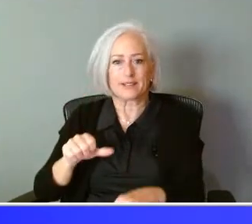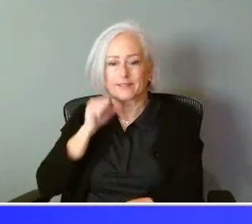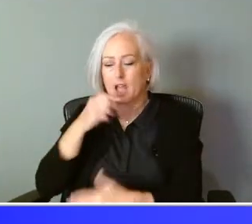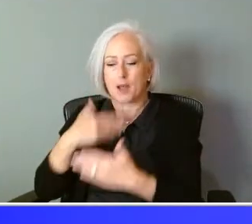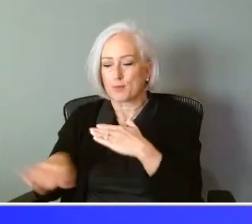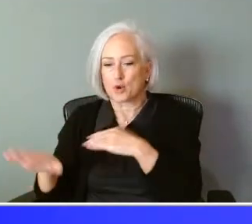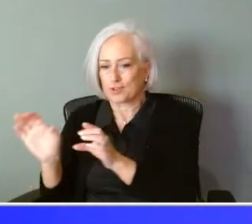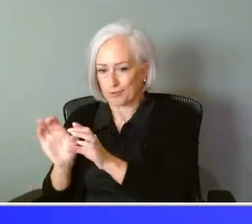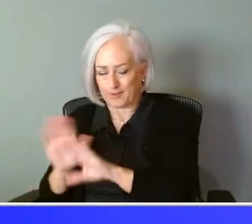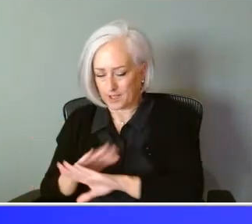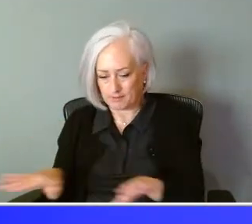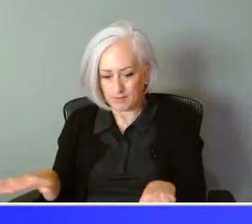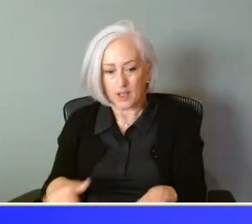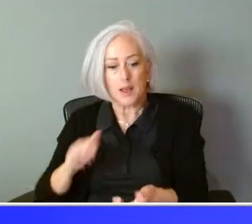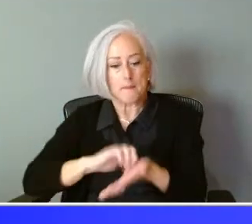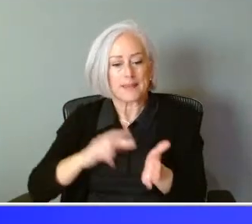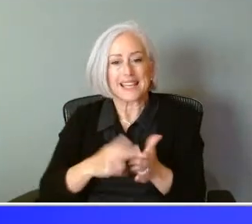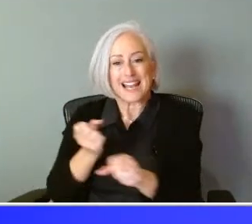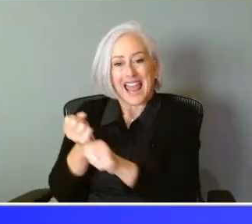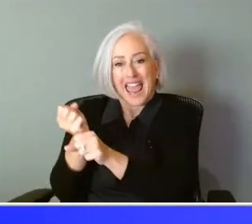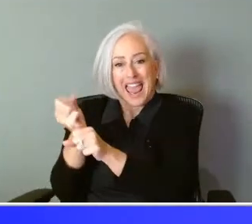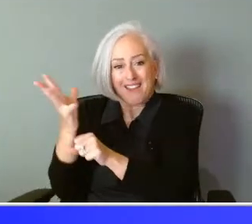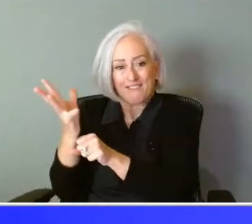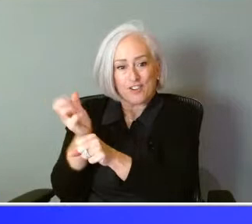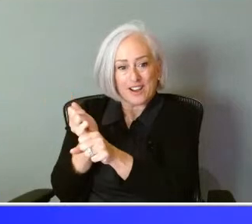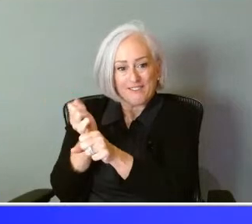every 5 years we have to renew